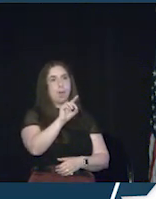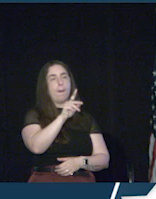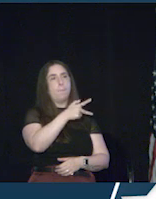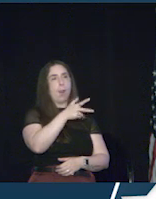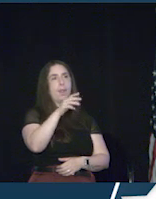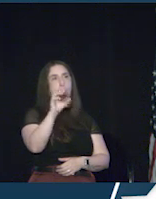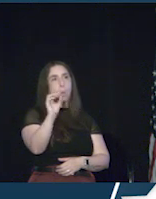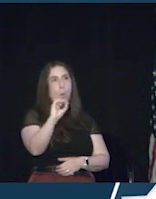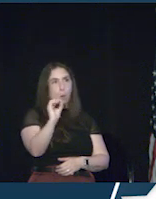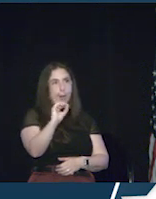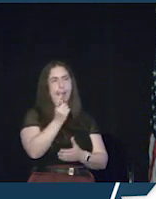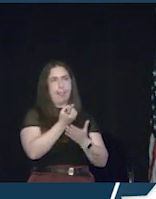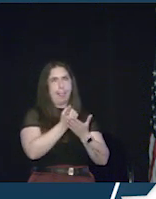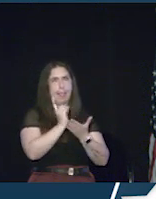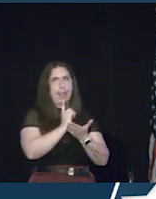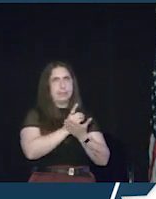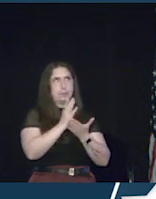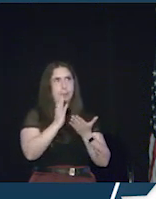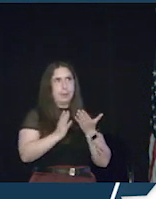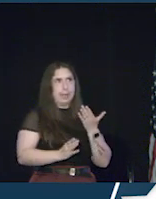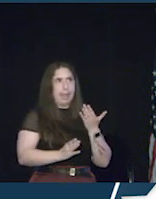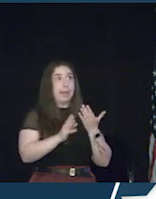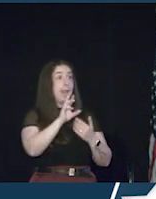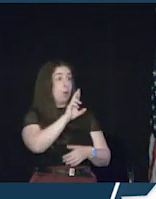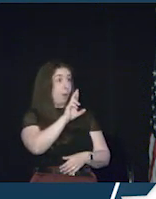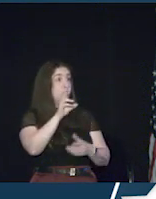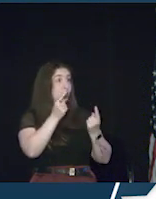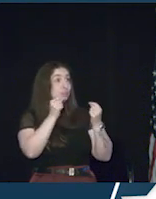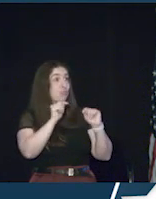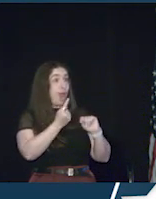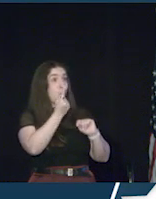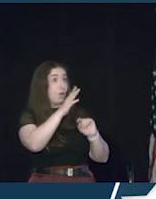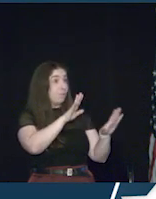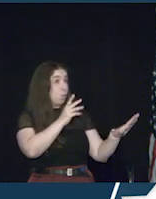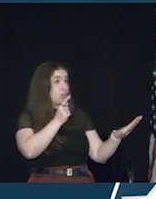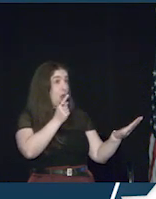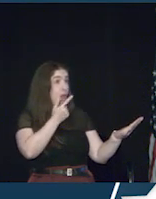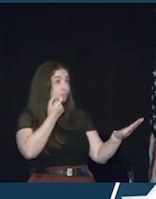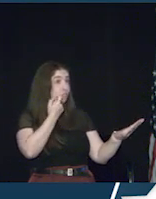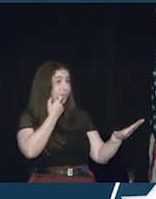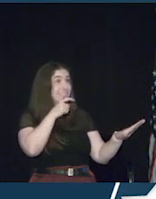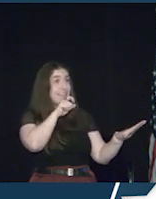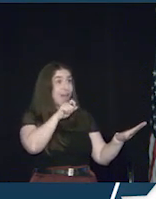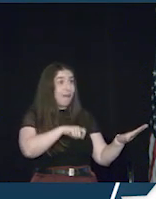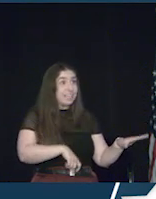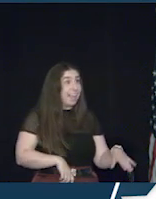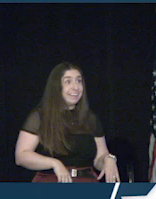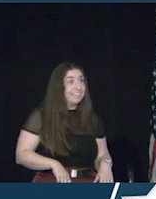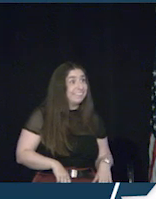And you said on TV that Rachel Ray tried one of your dog treats and loved it.